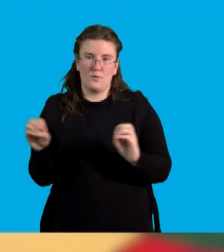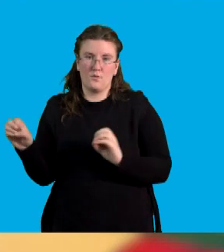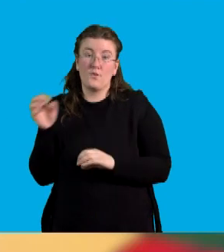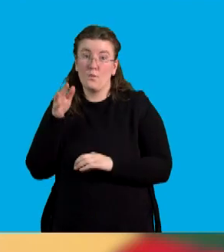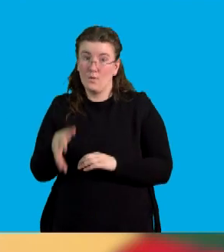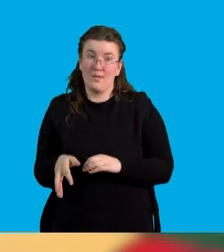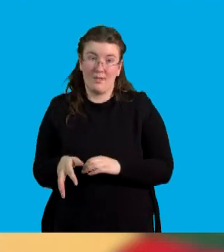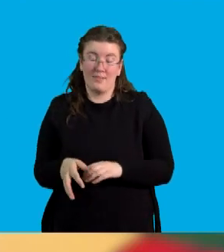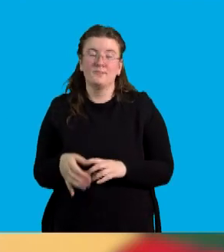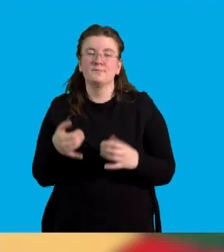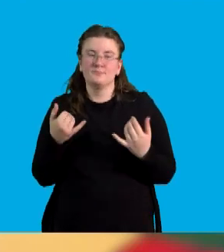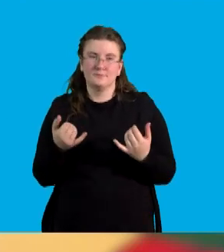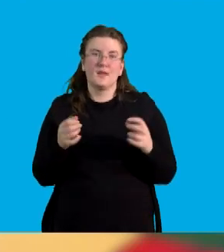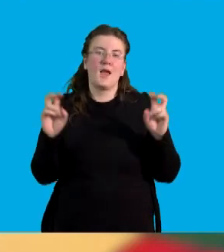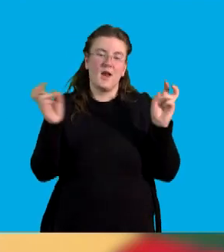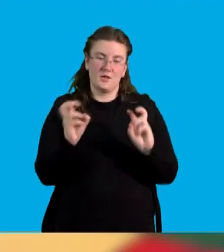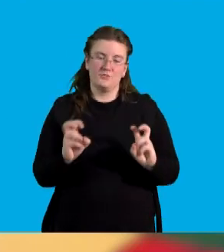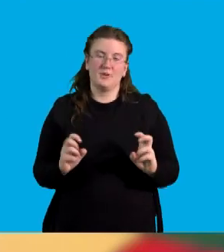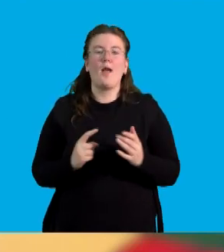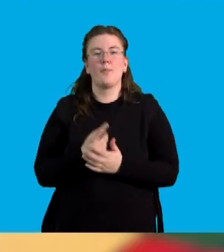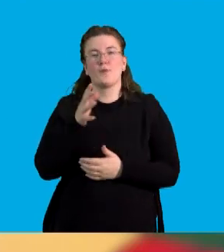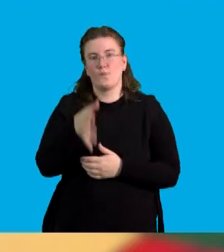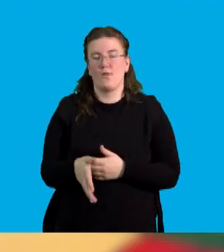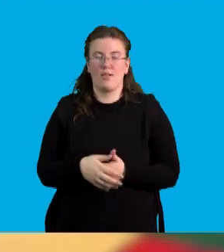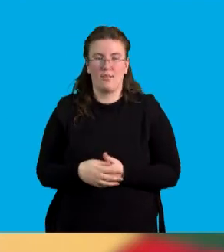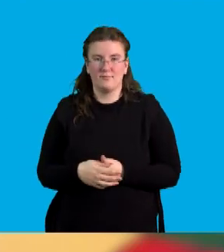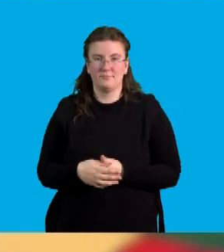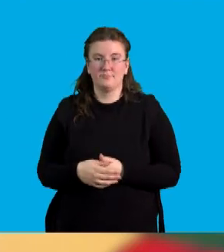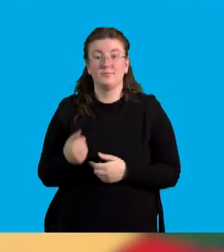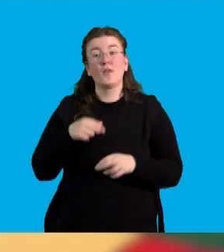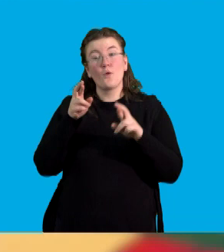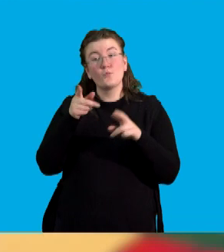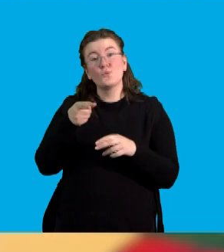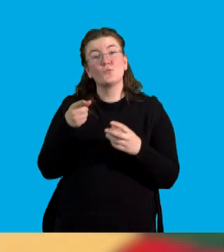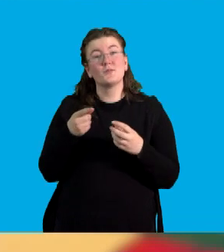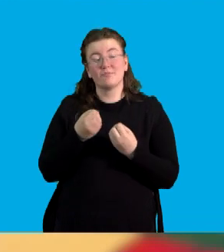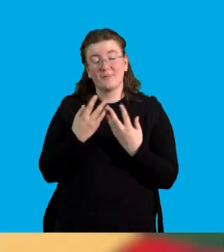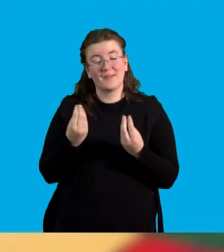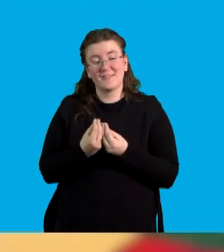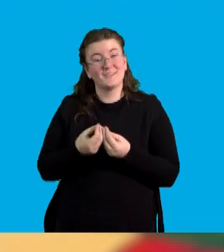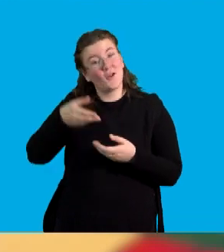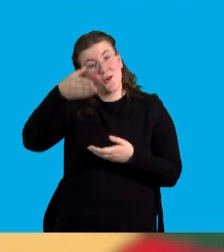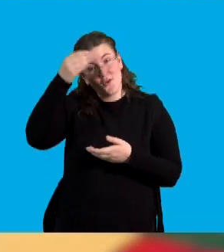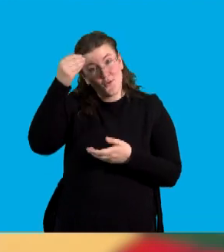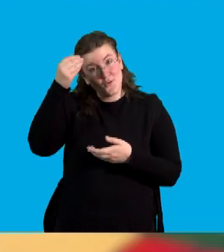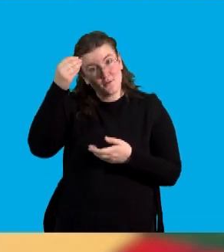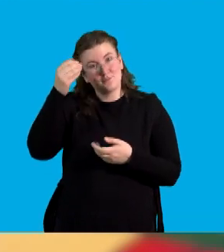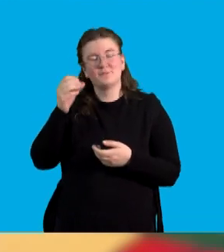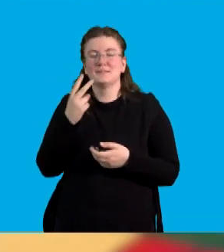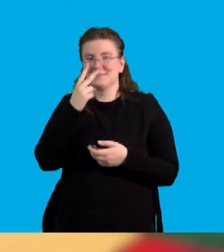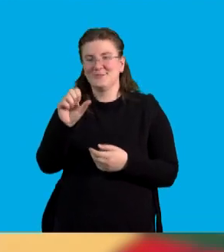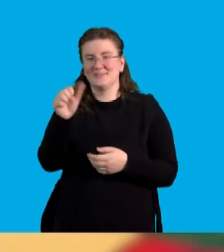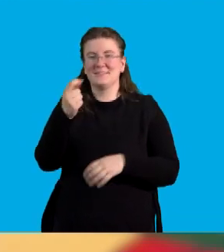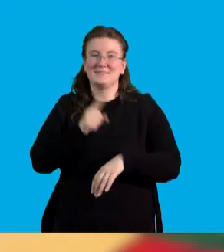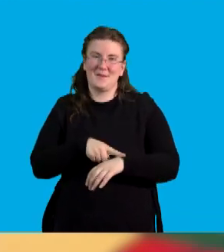terminal. And because of that, electrical current is going to be generated. So I hope you learned as much as I